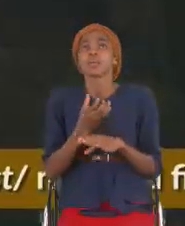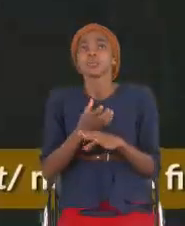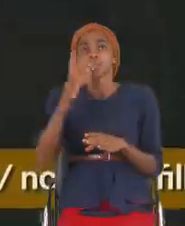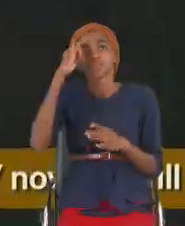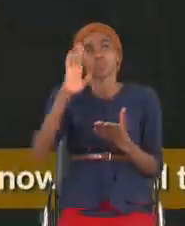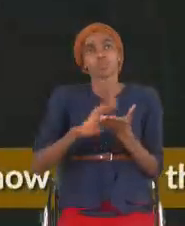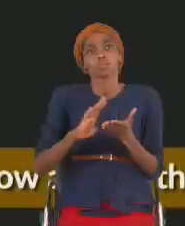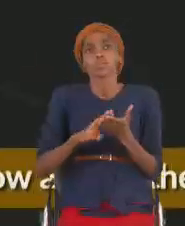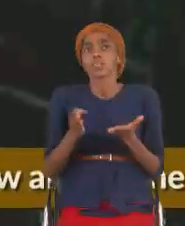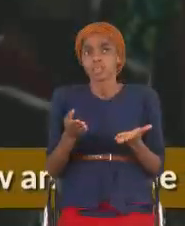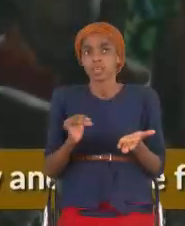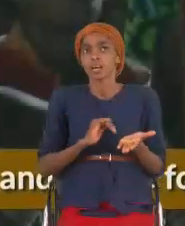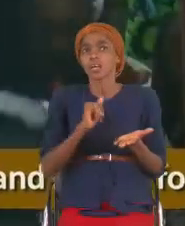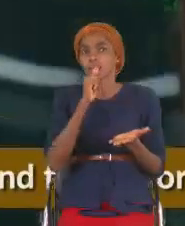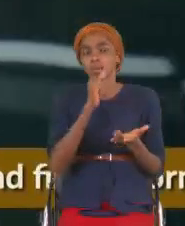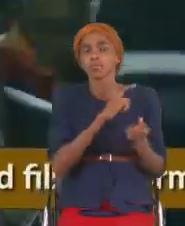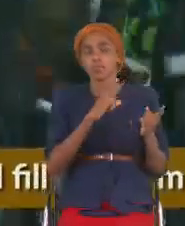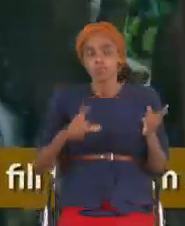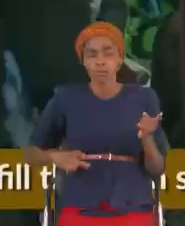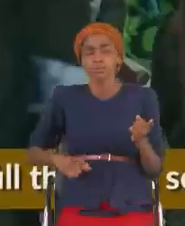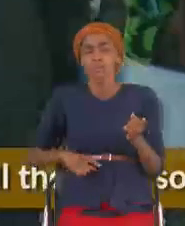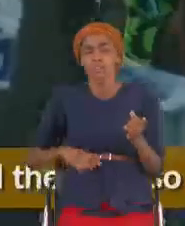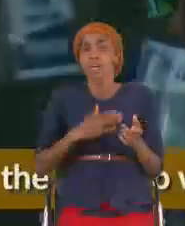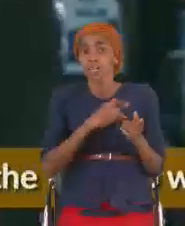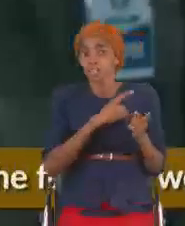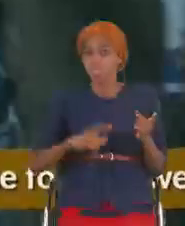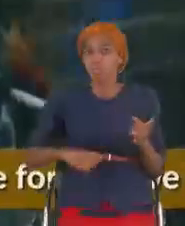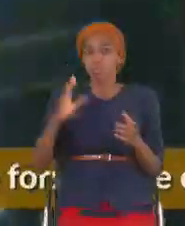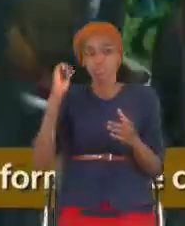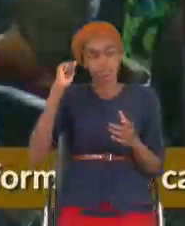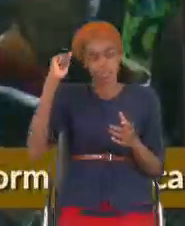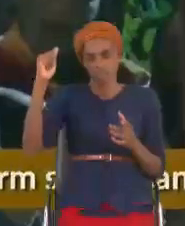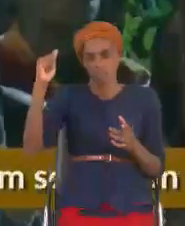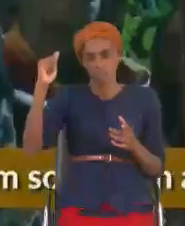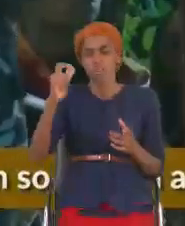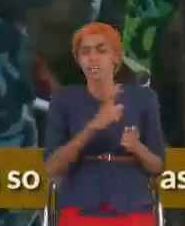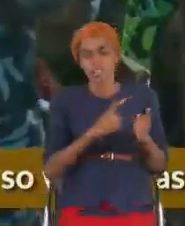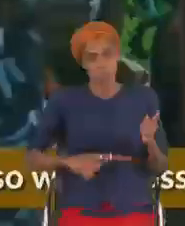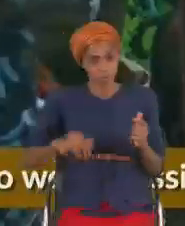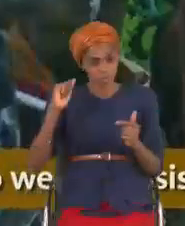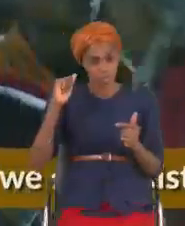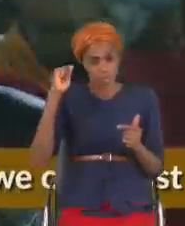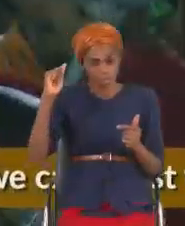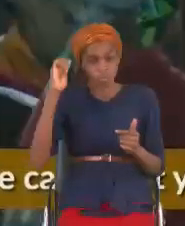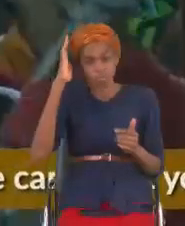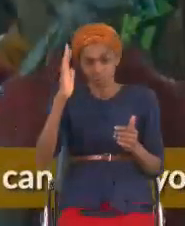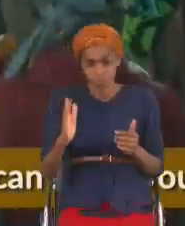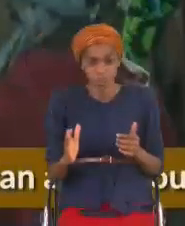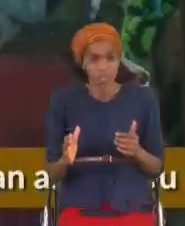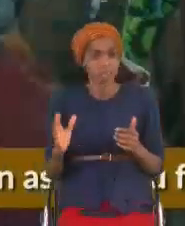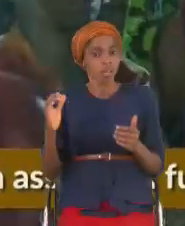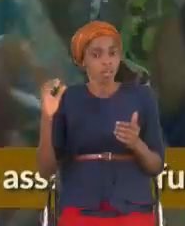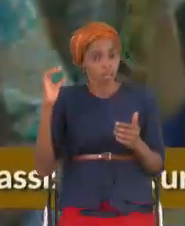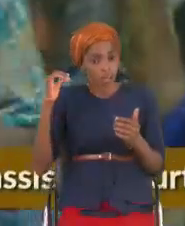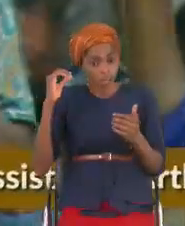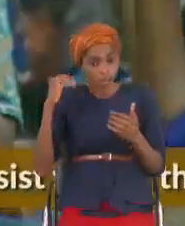forgiveness. Here am I, Lord. And the Lord himself, the Lord himself will have a